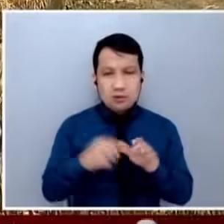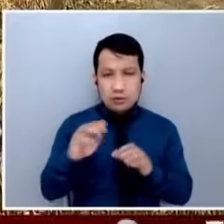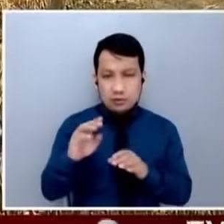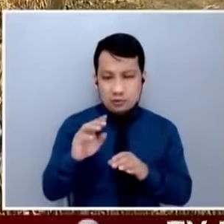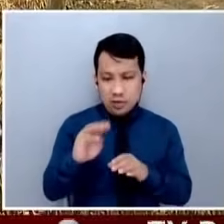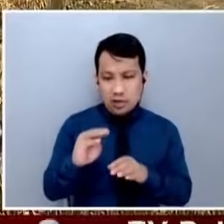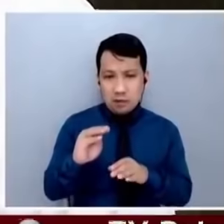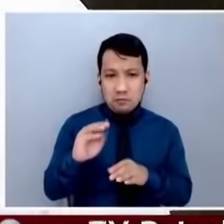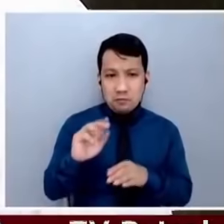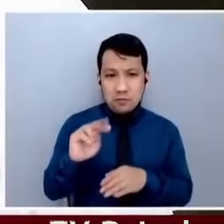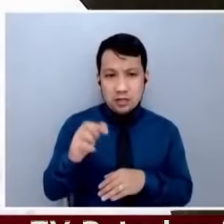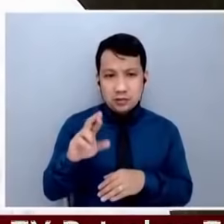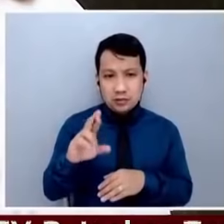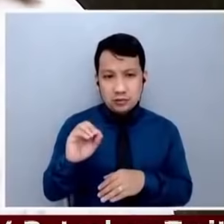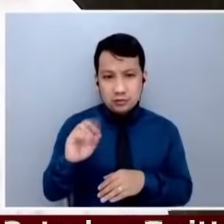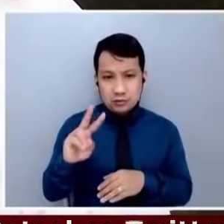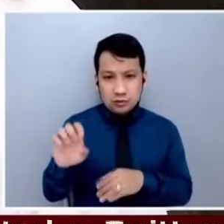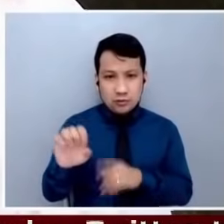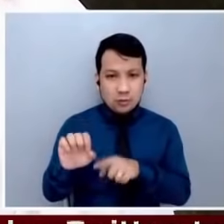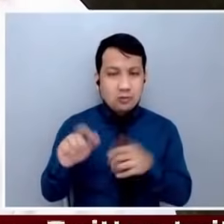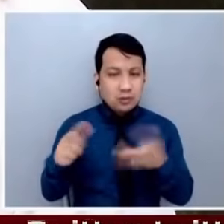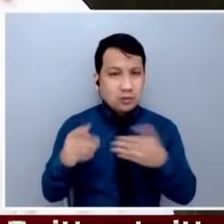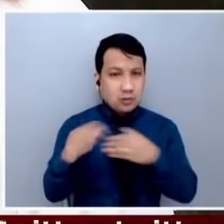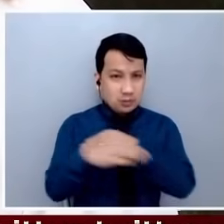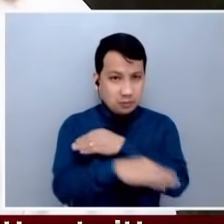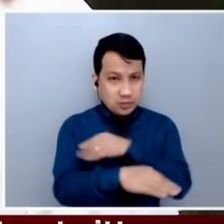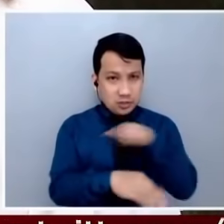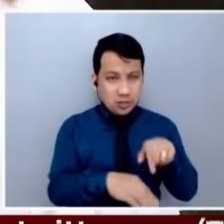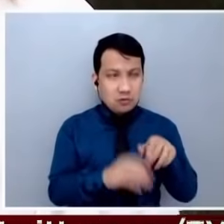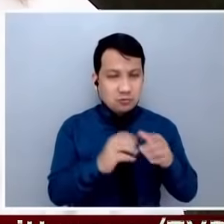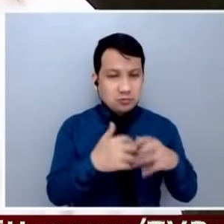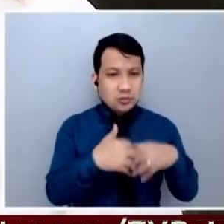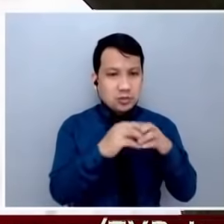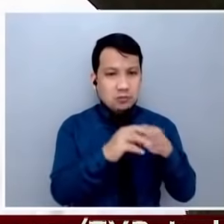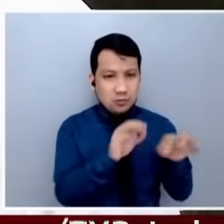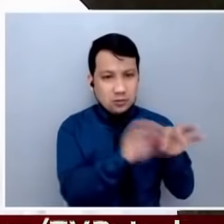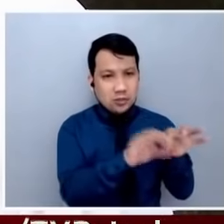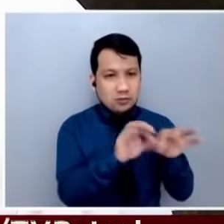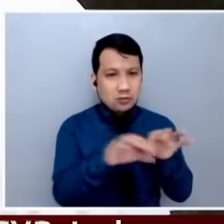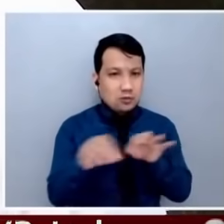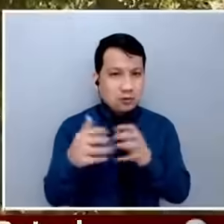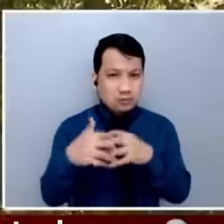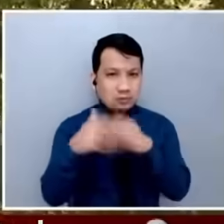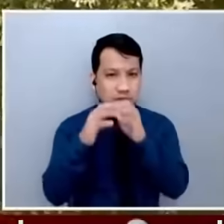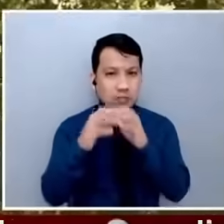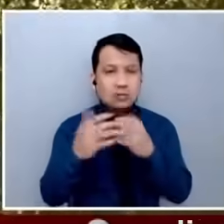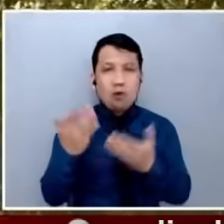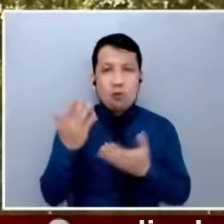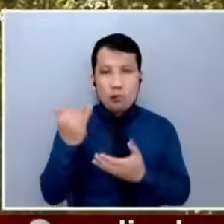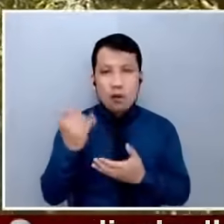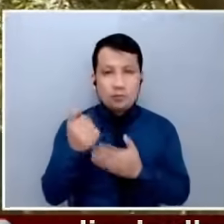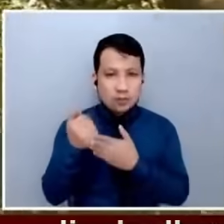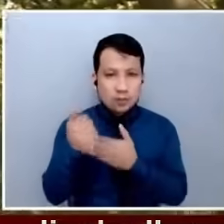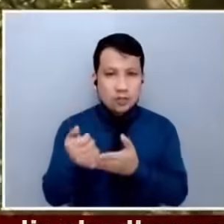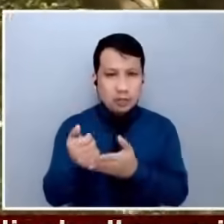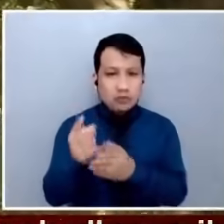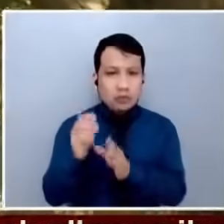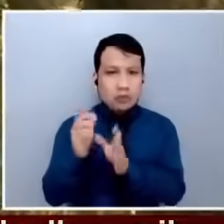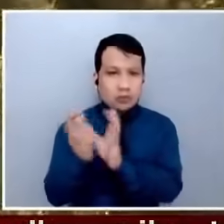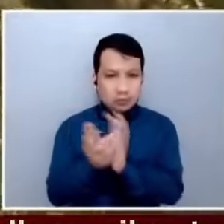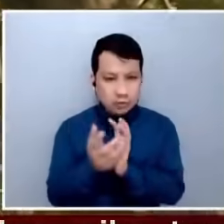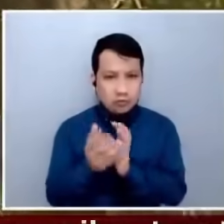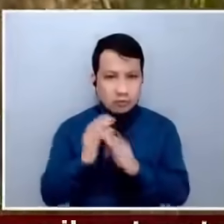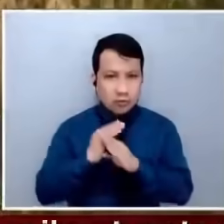if there are coastal areas na wala pang ganito, let's start to establish those and build those kasi it really helps the community to